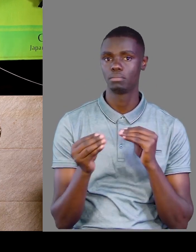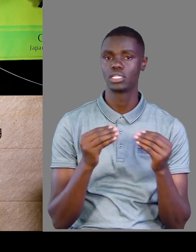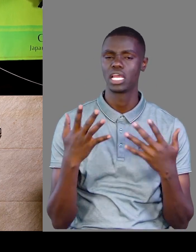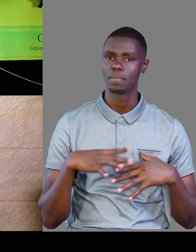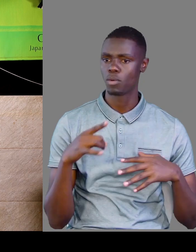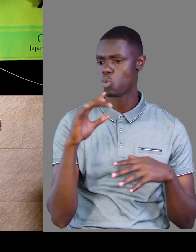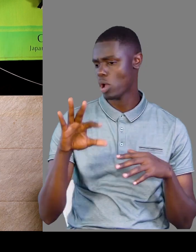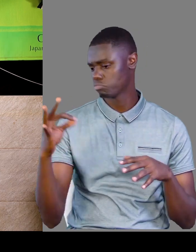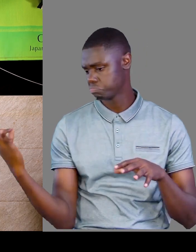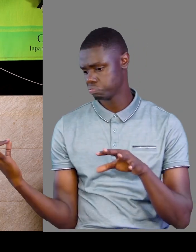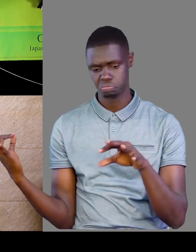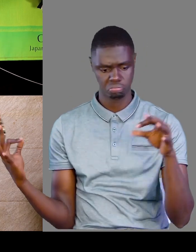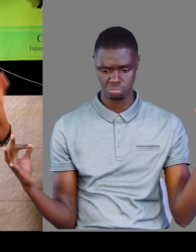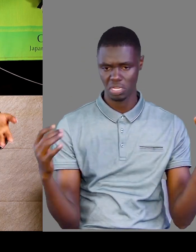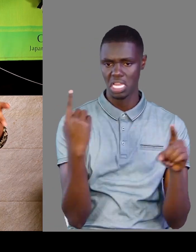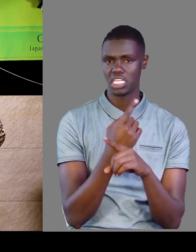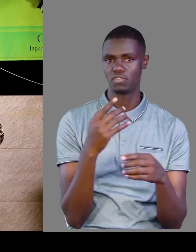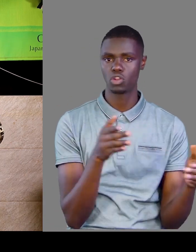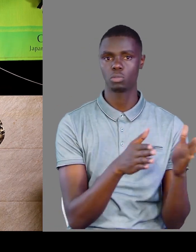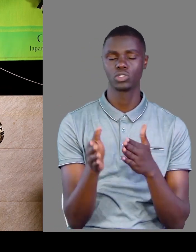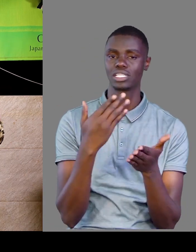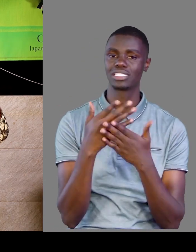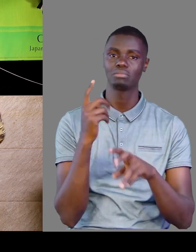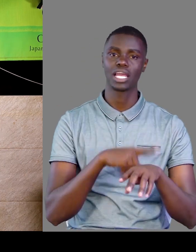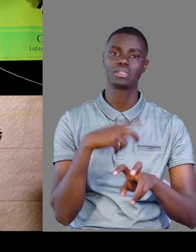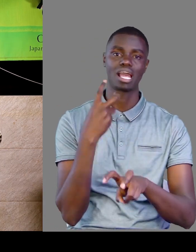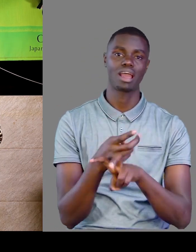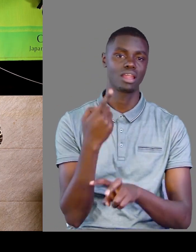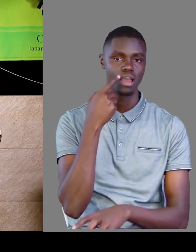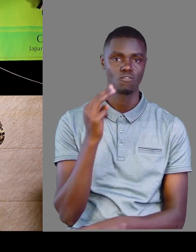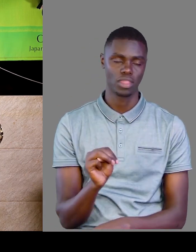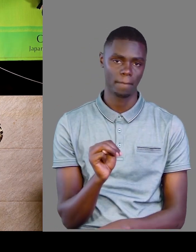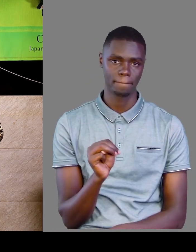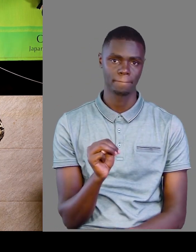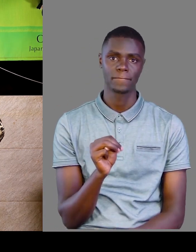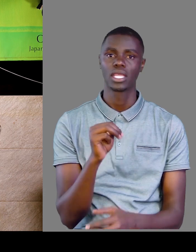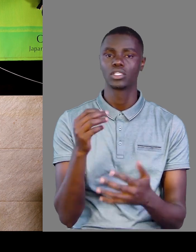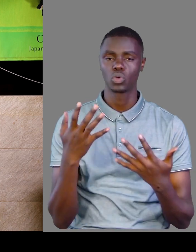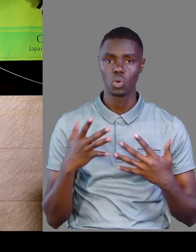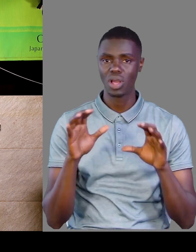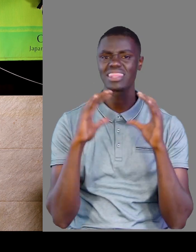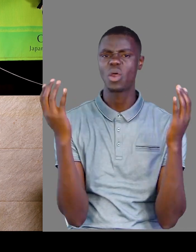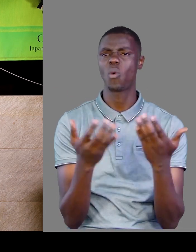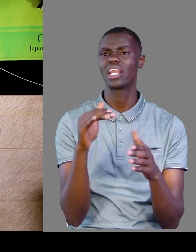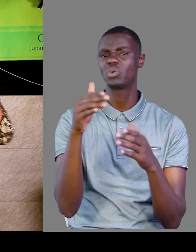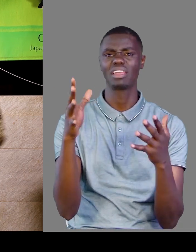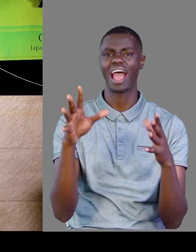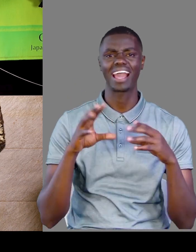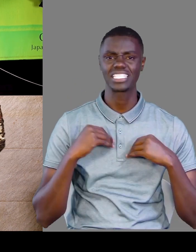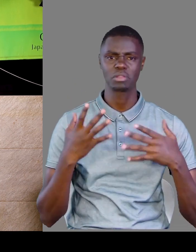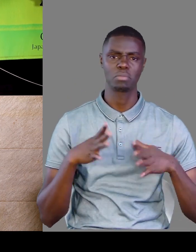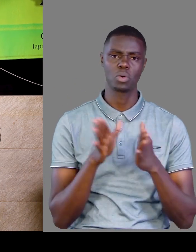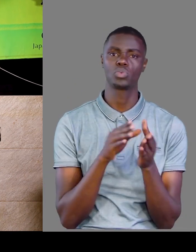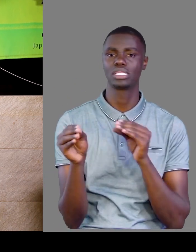are exploring different opportunities, and sometimes it's a bit harder for them, especially the world out here is not really